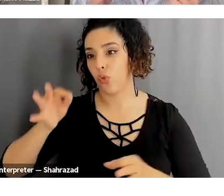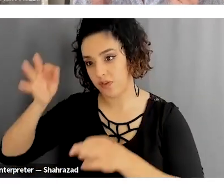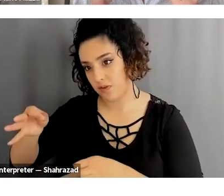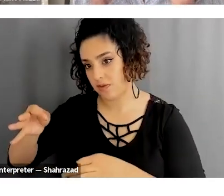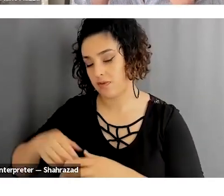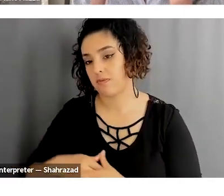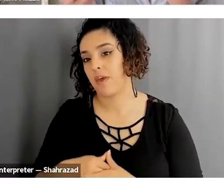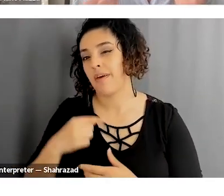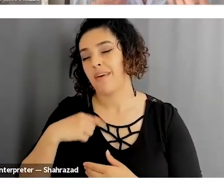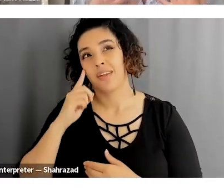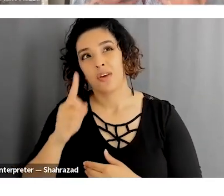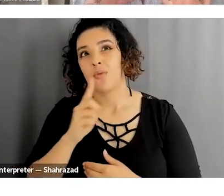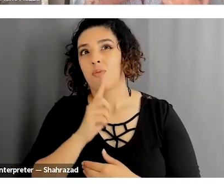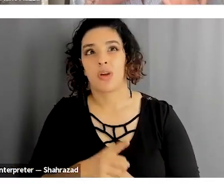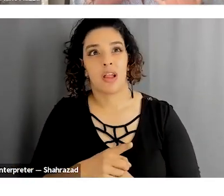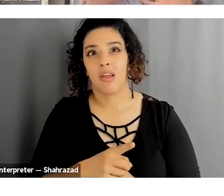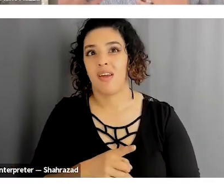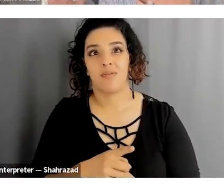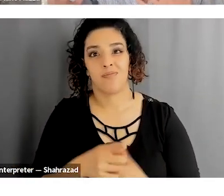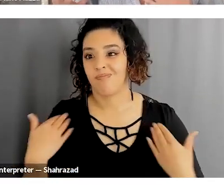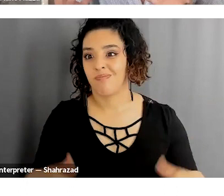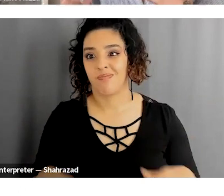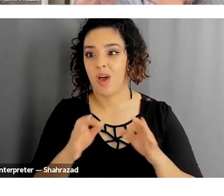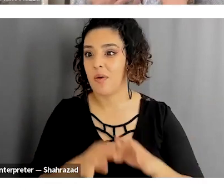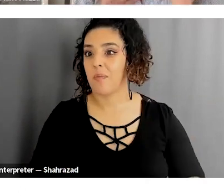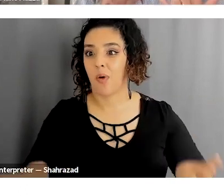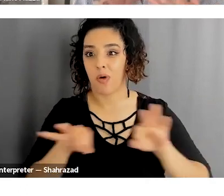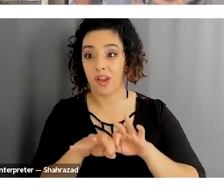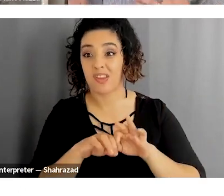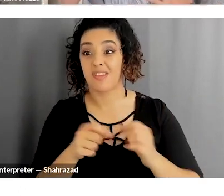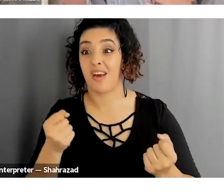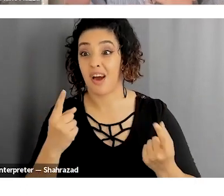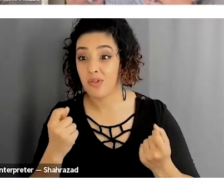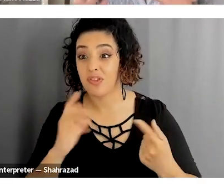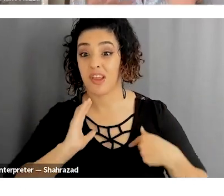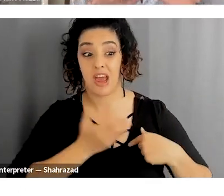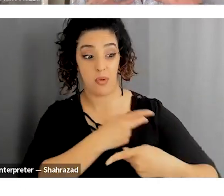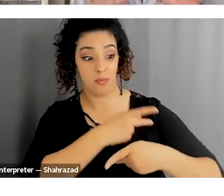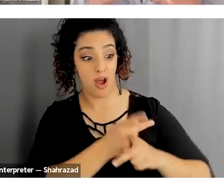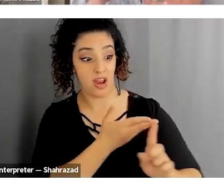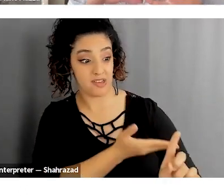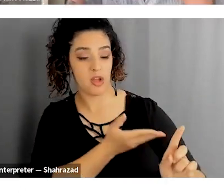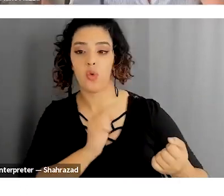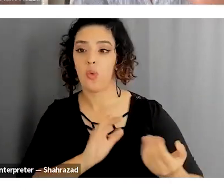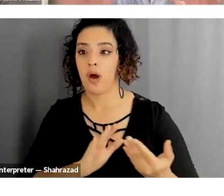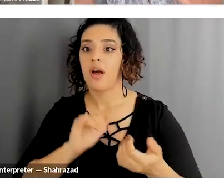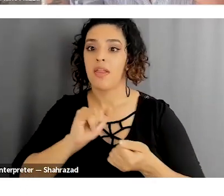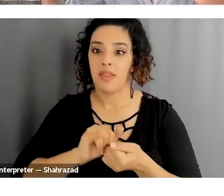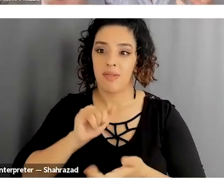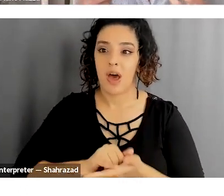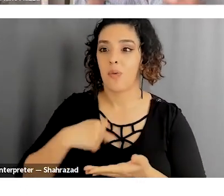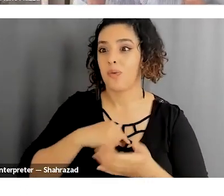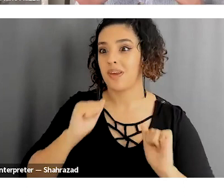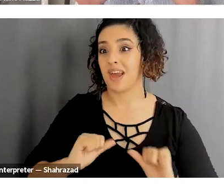that we kind of interact with our products in a way that is sustainable and holistic, because by really